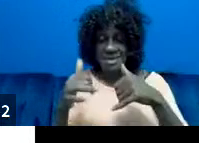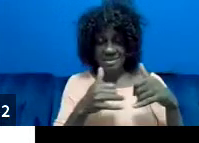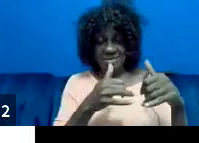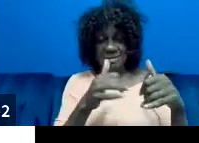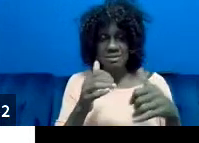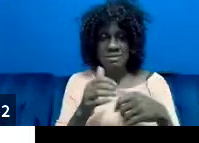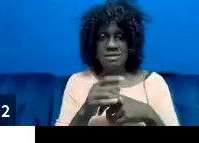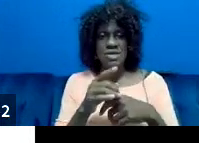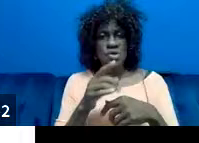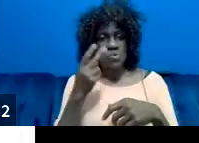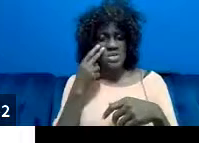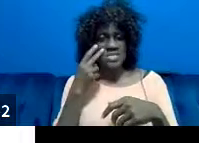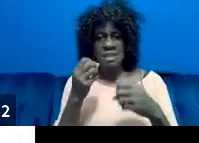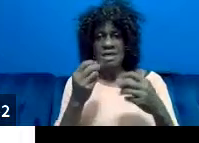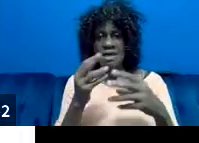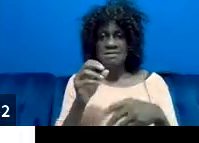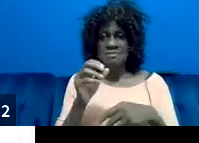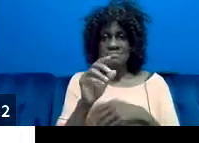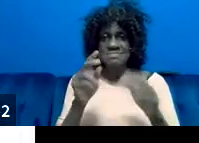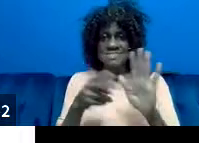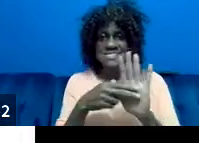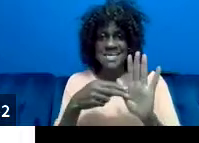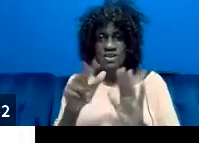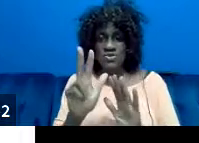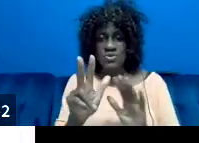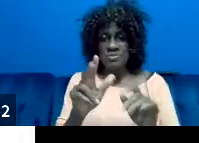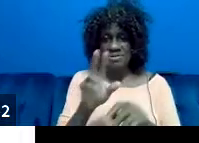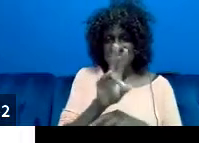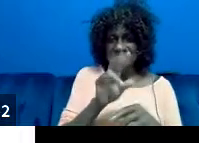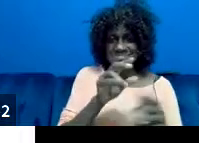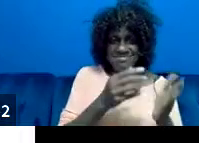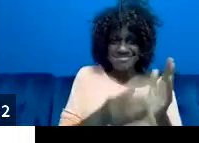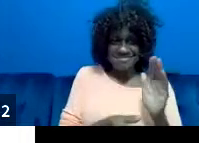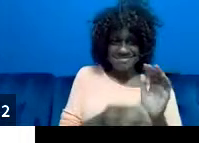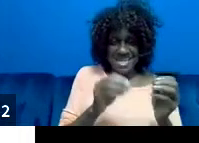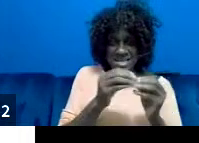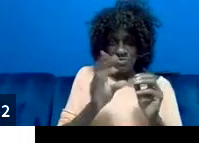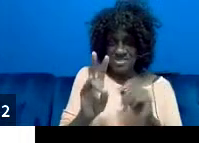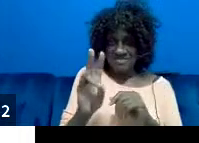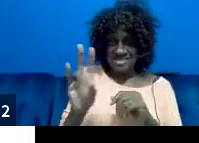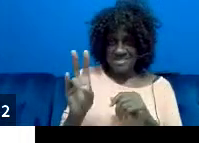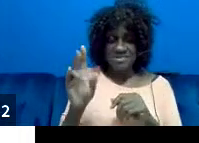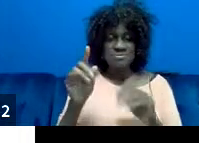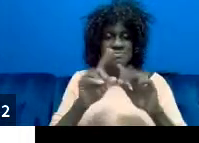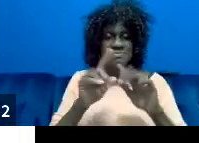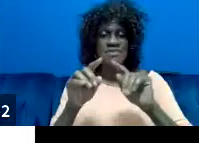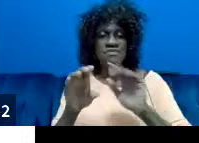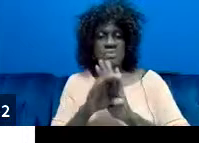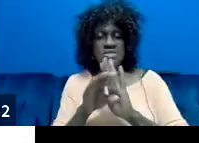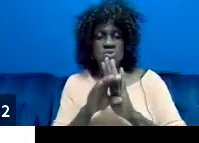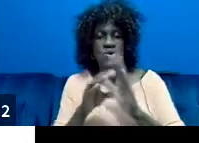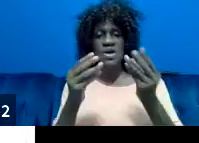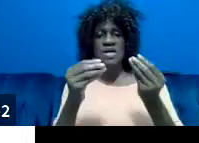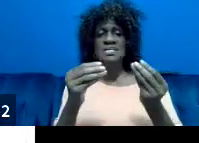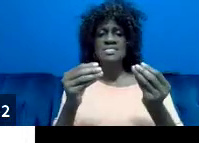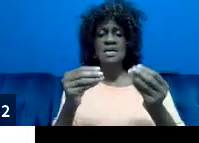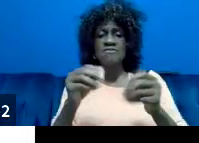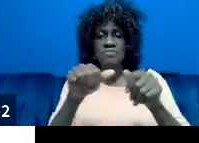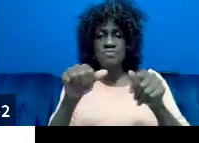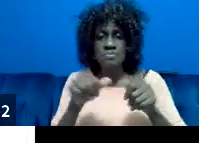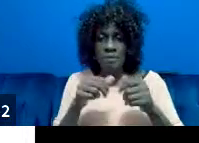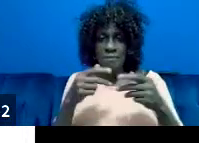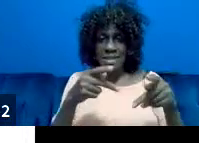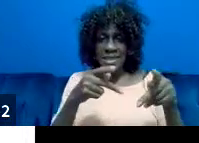find these at a lot of Title IIIs, right? I'm on slide 77, and it's got a couple different pictures of these soft contained play structures.